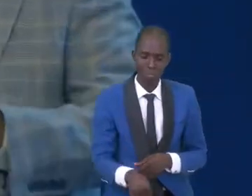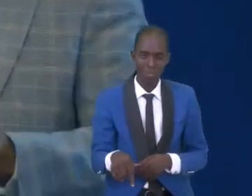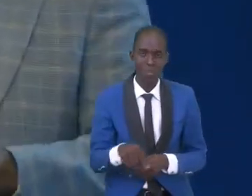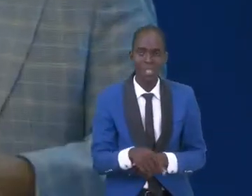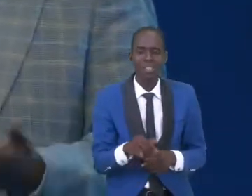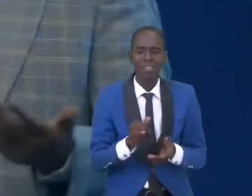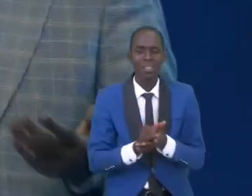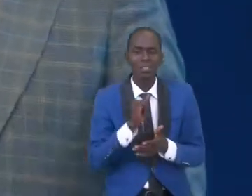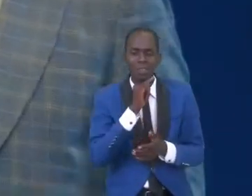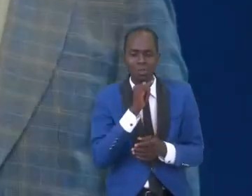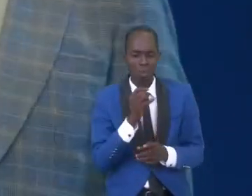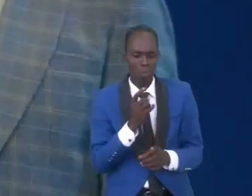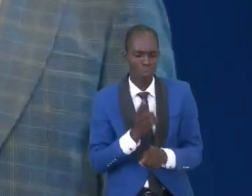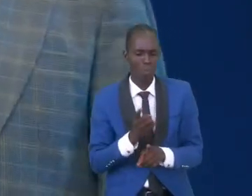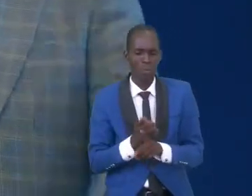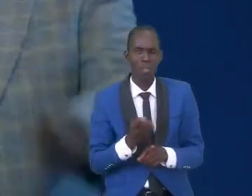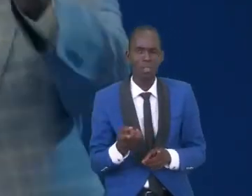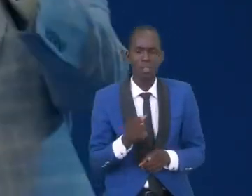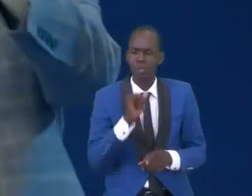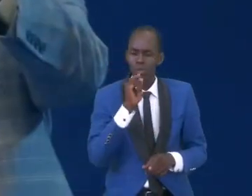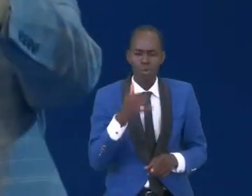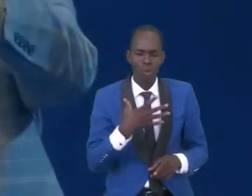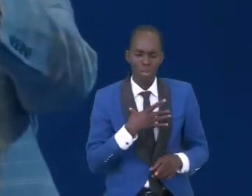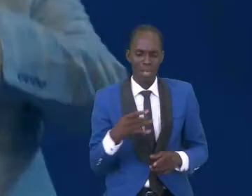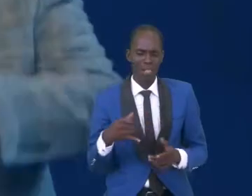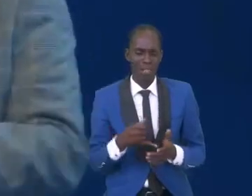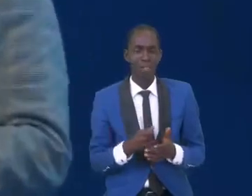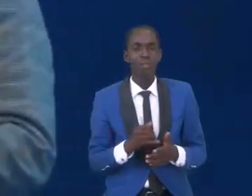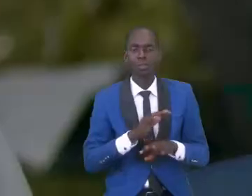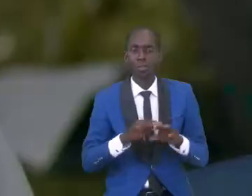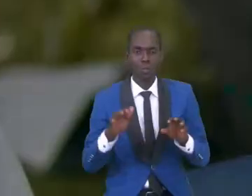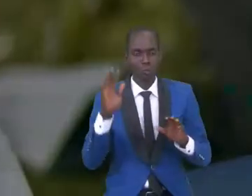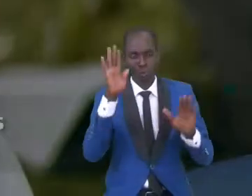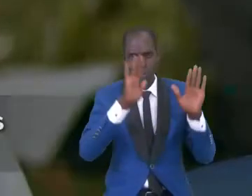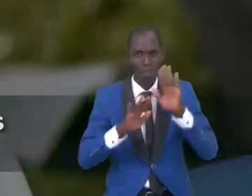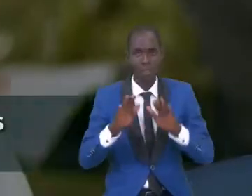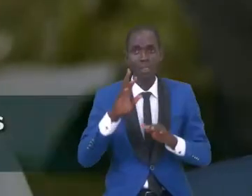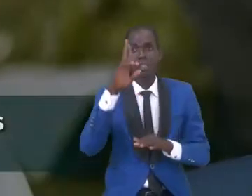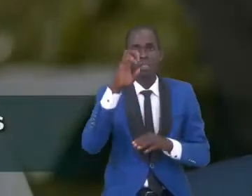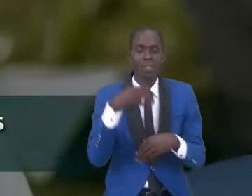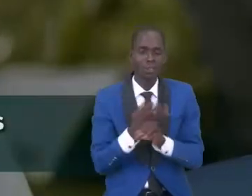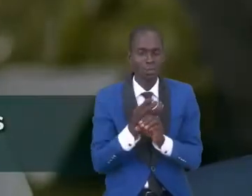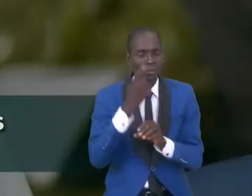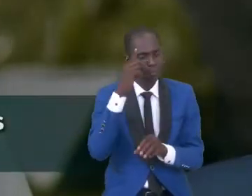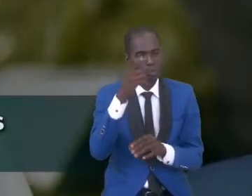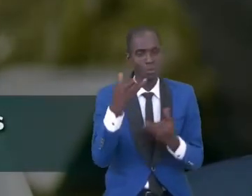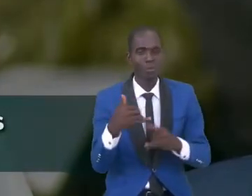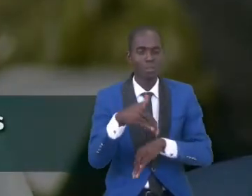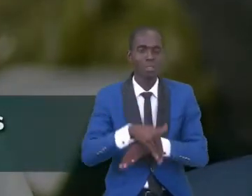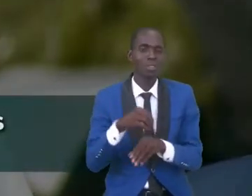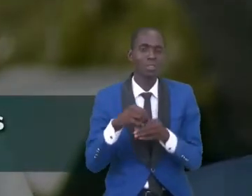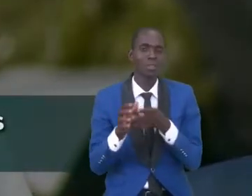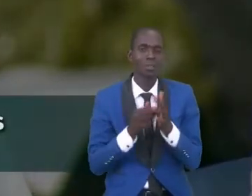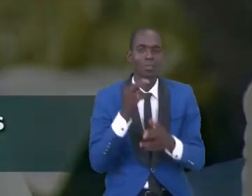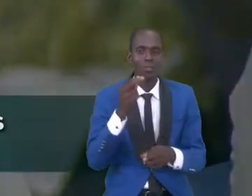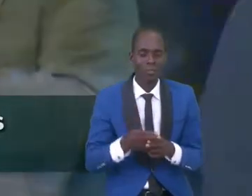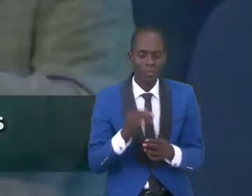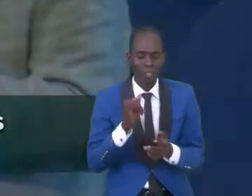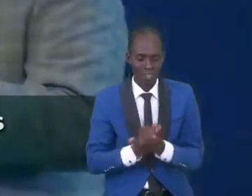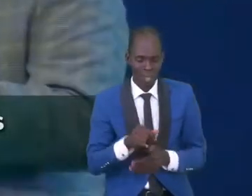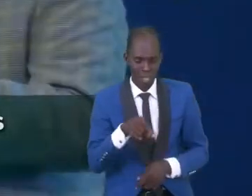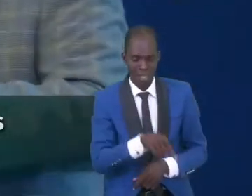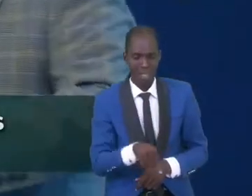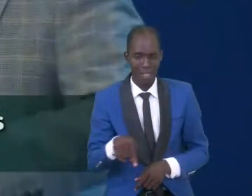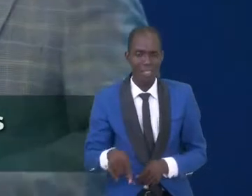bent, you don't like the way it is. Recreation tonight. That leg that is shorter than